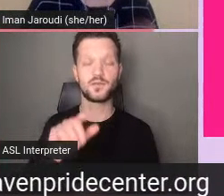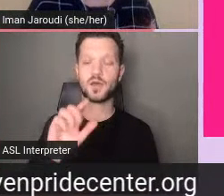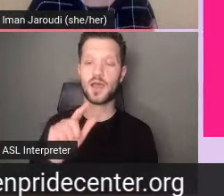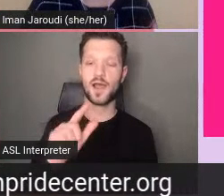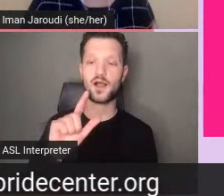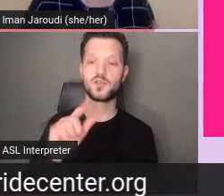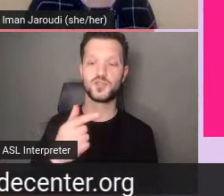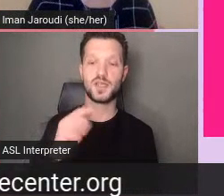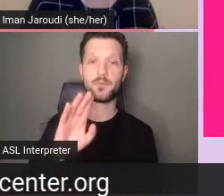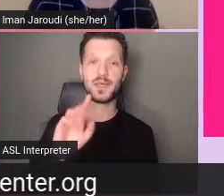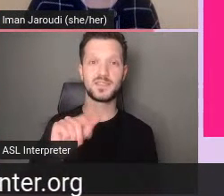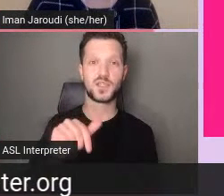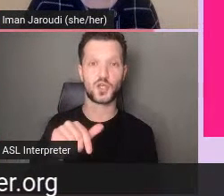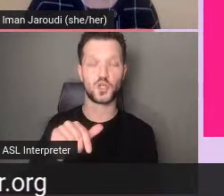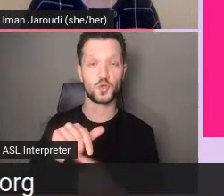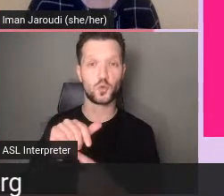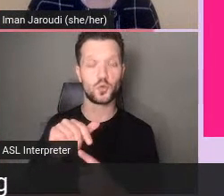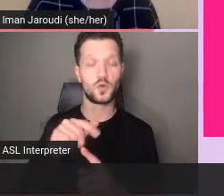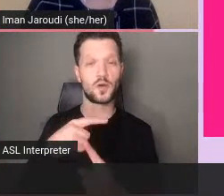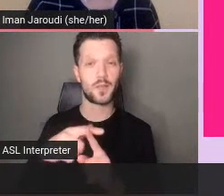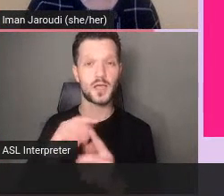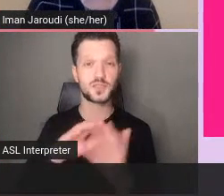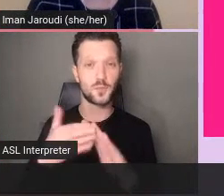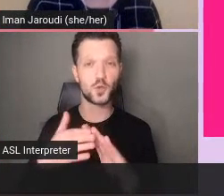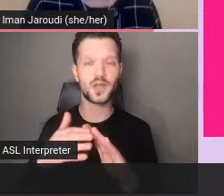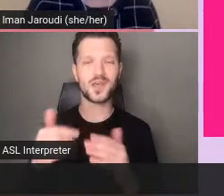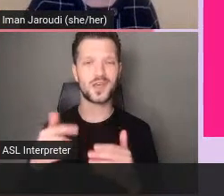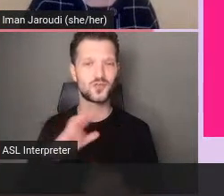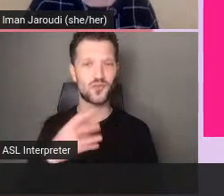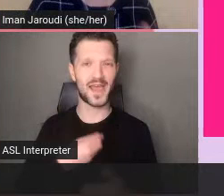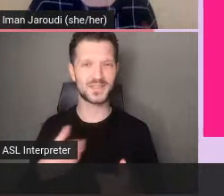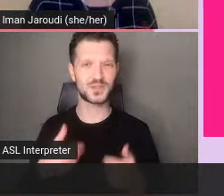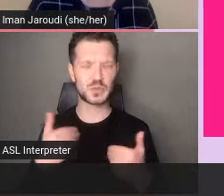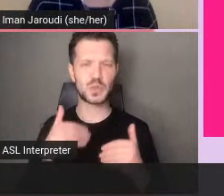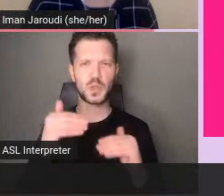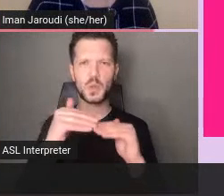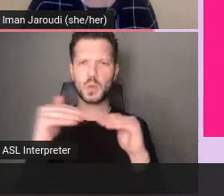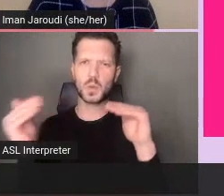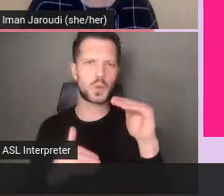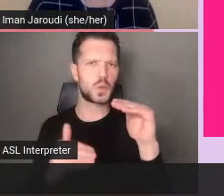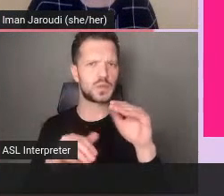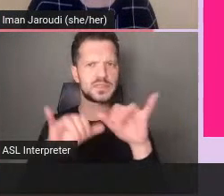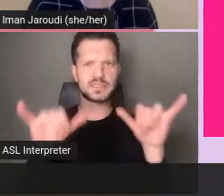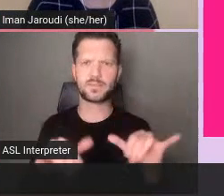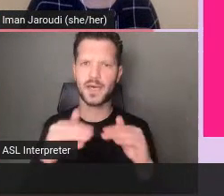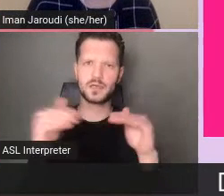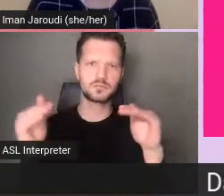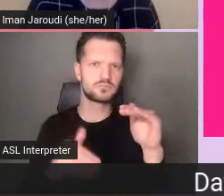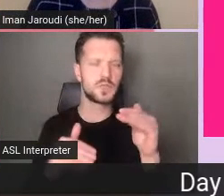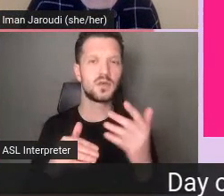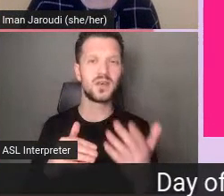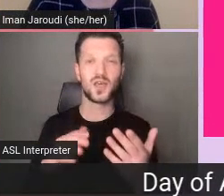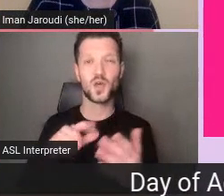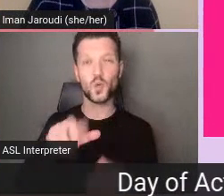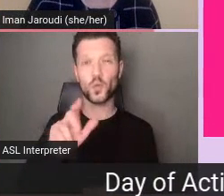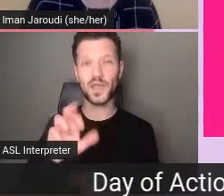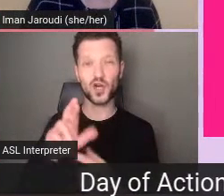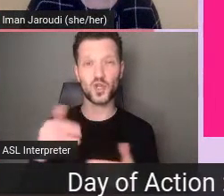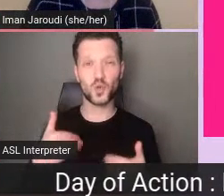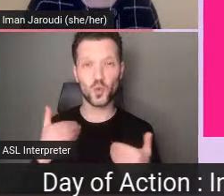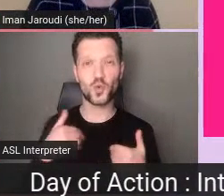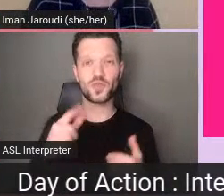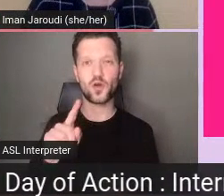are disproportionately impacted by systemic injustice. Queer youth overall are roughly 120%